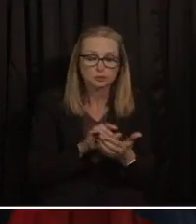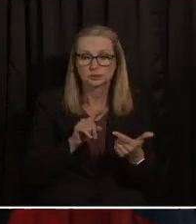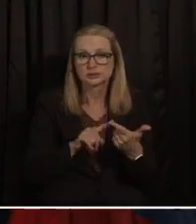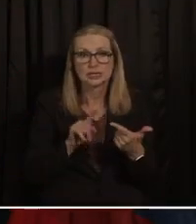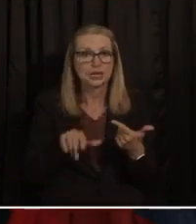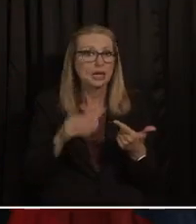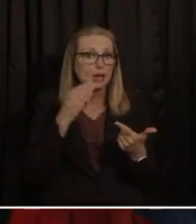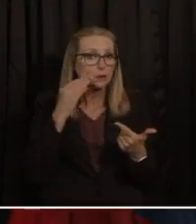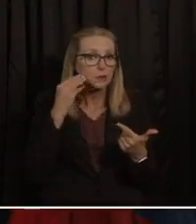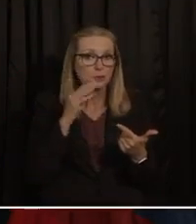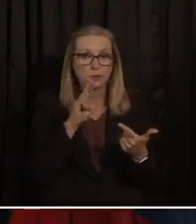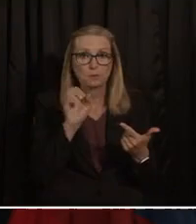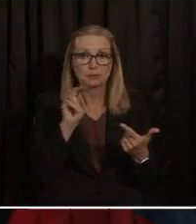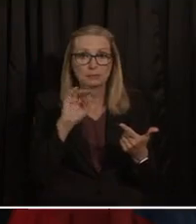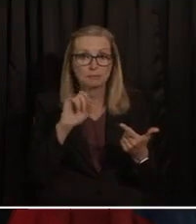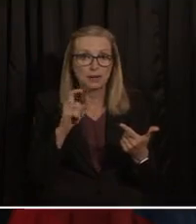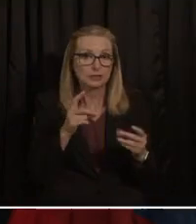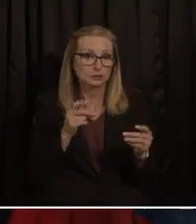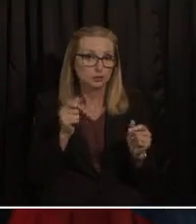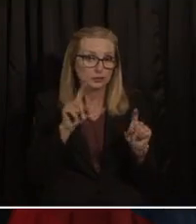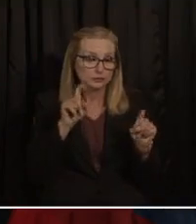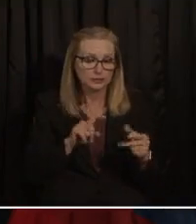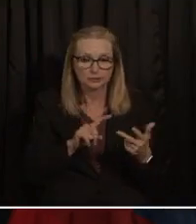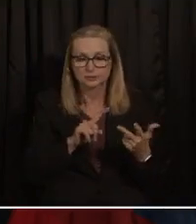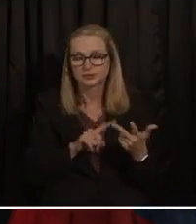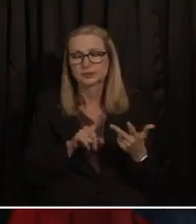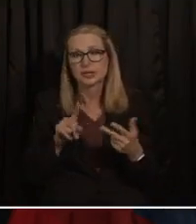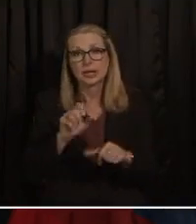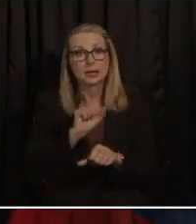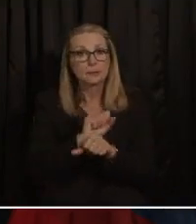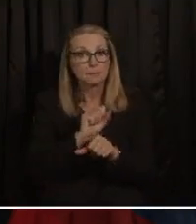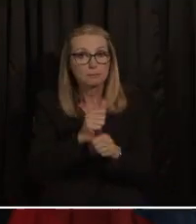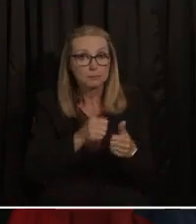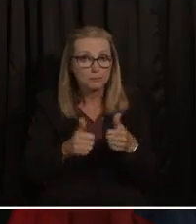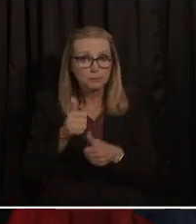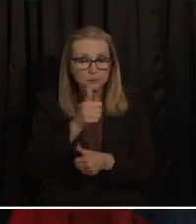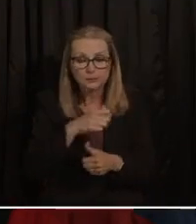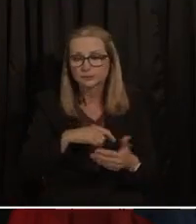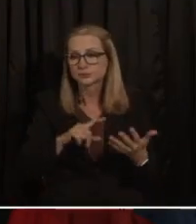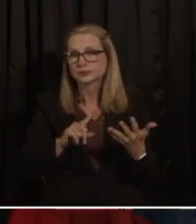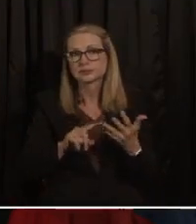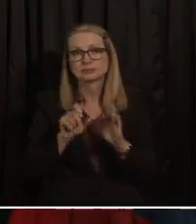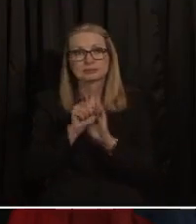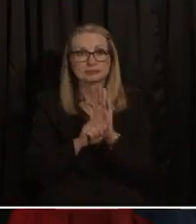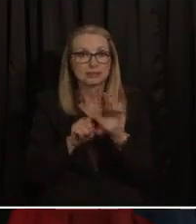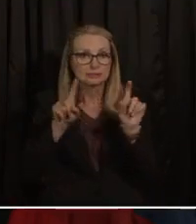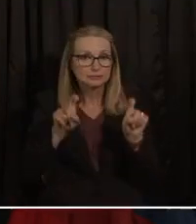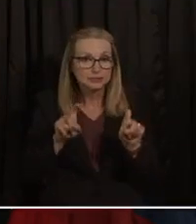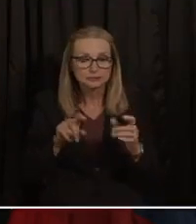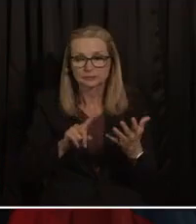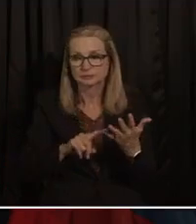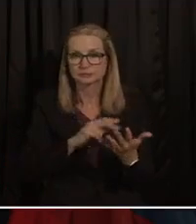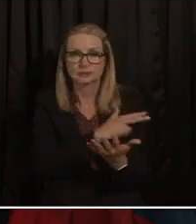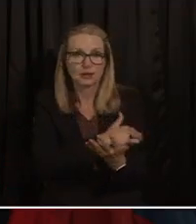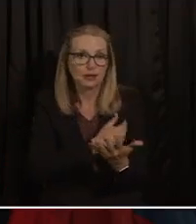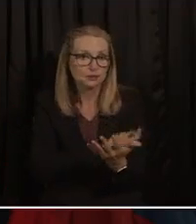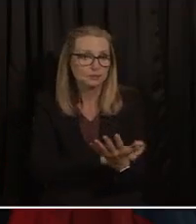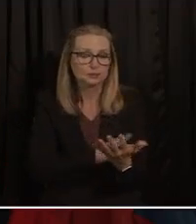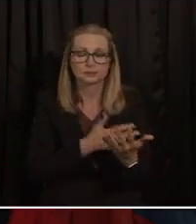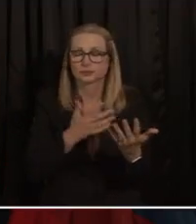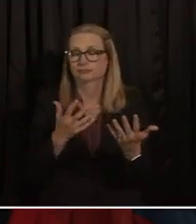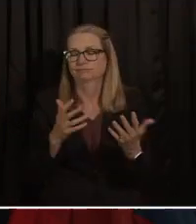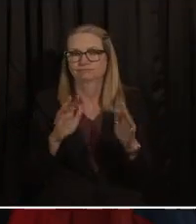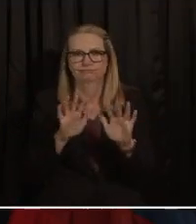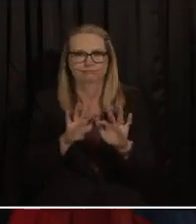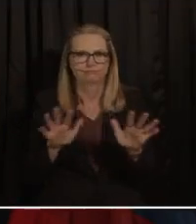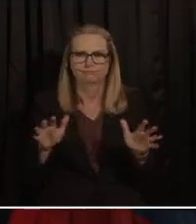home, through employers, state lab and community testing, your local hospital, commercially available. There's